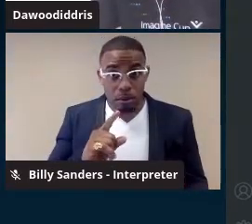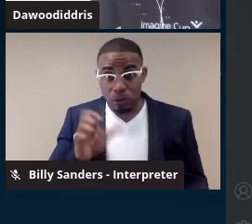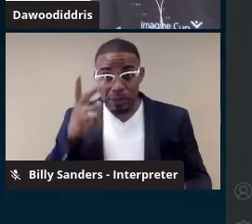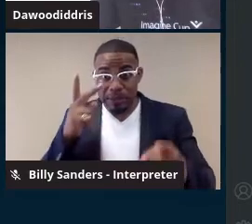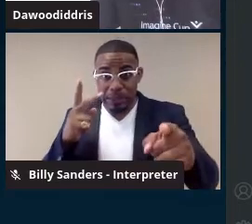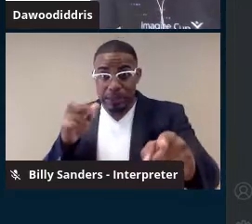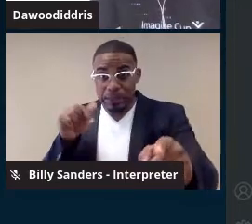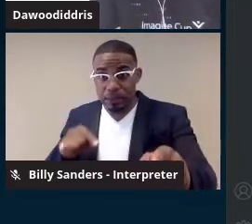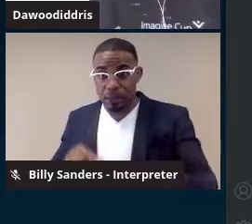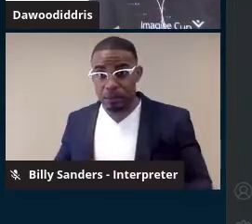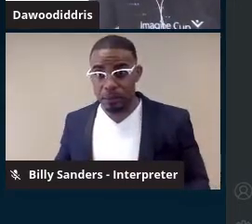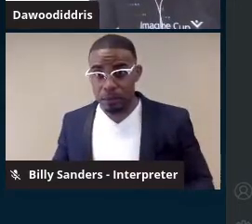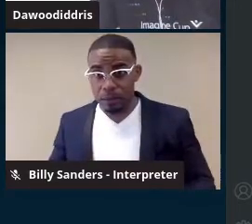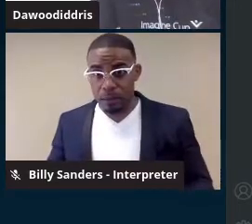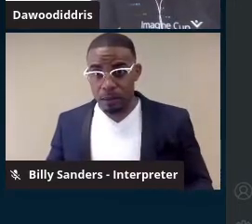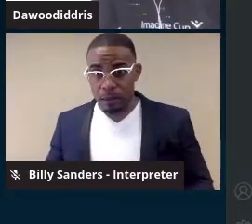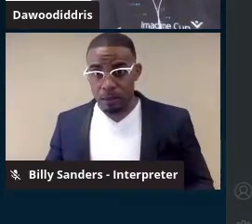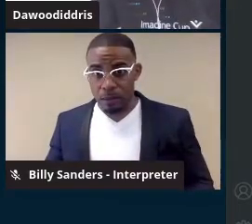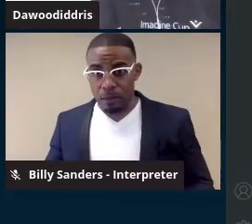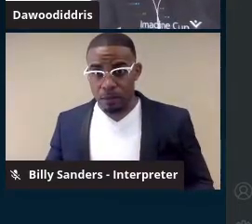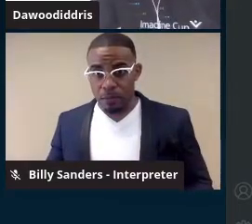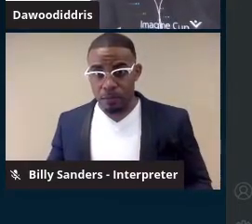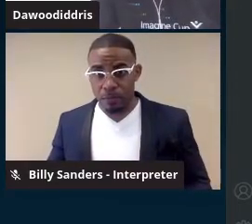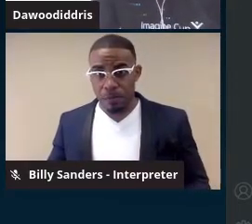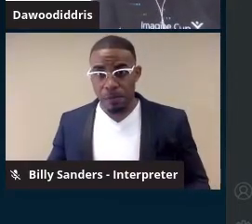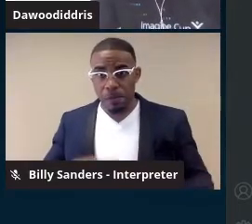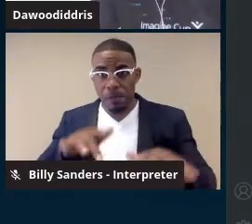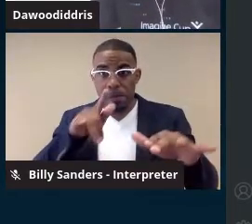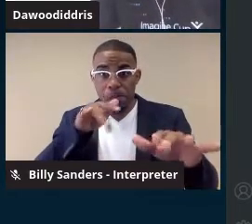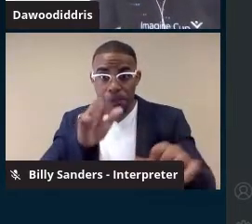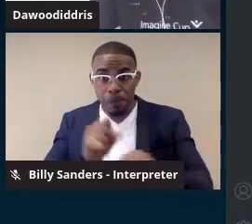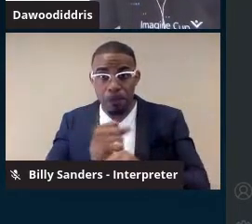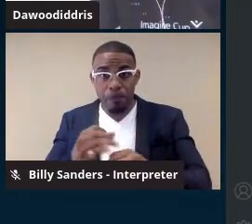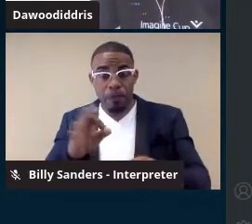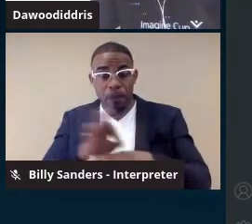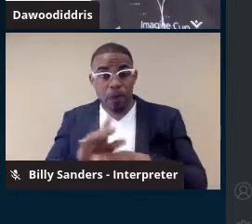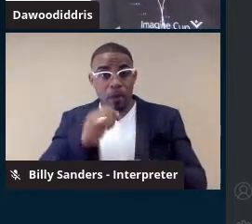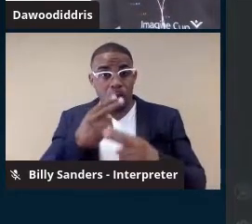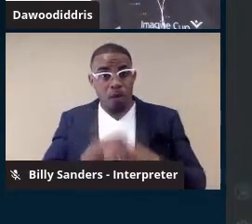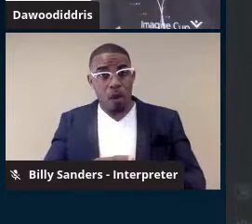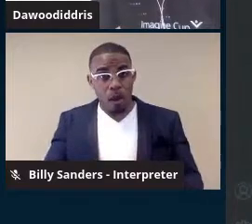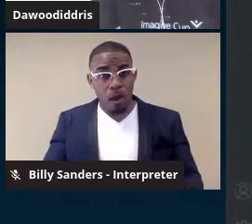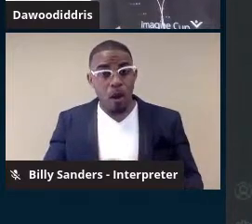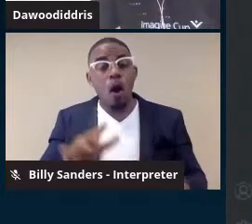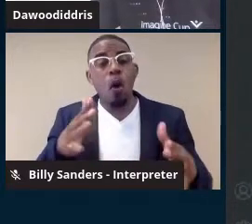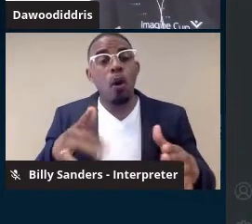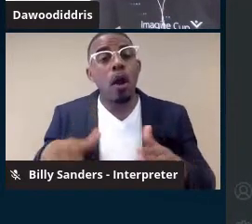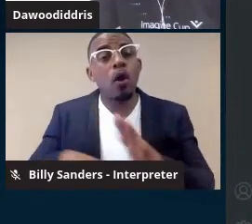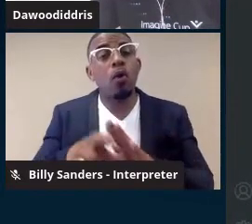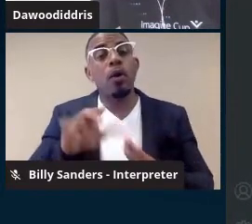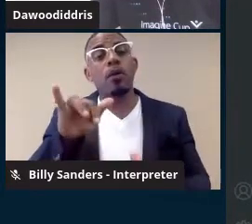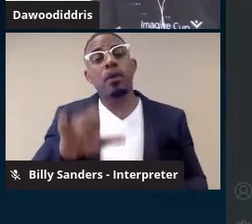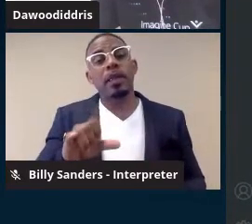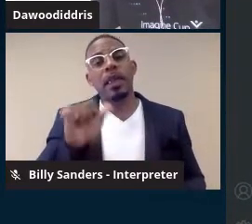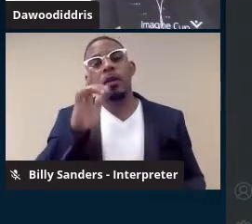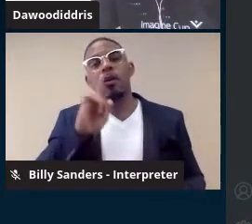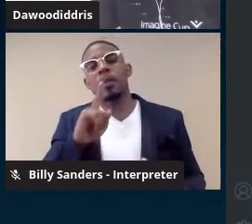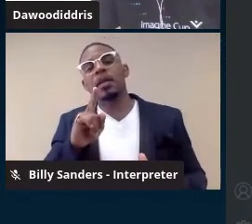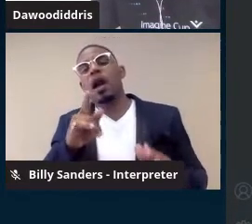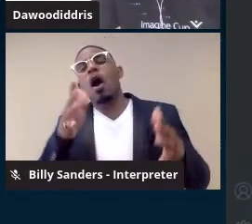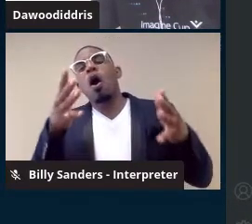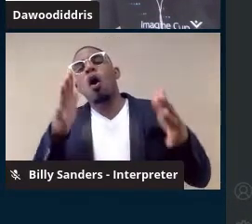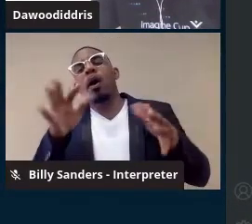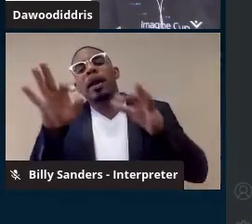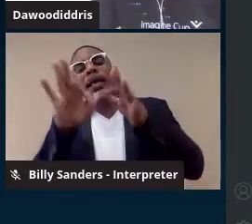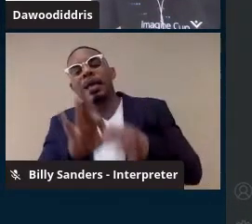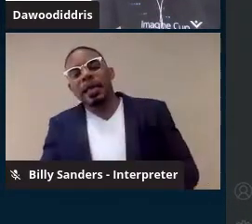here, okay? When this start function was called, already nodemon is telling us that you've already